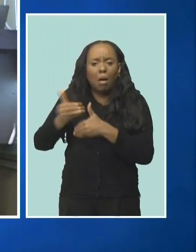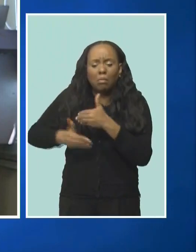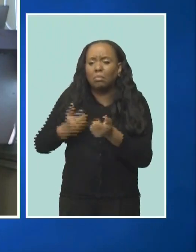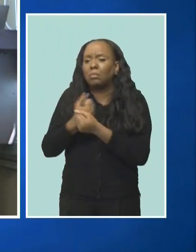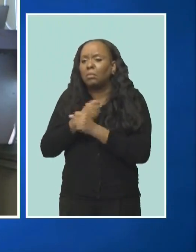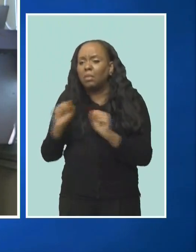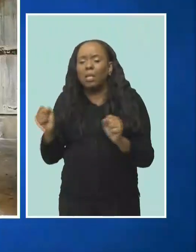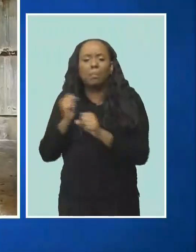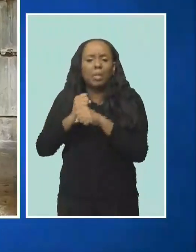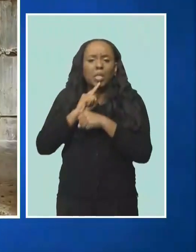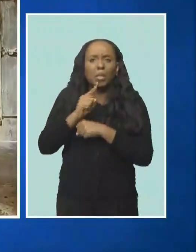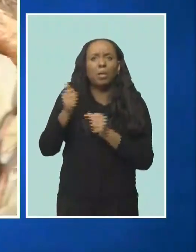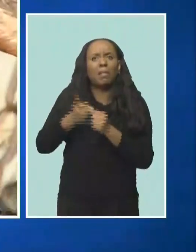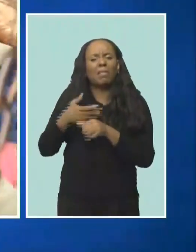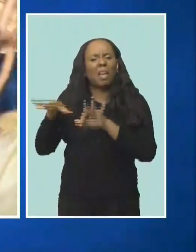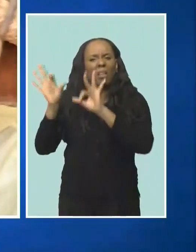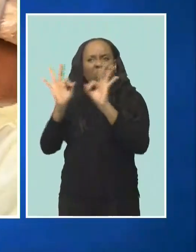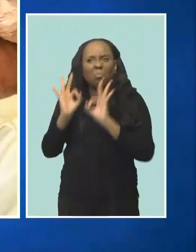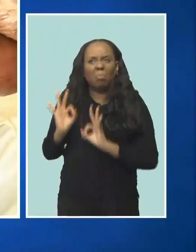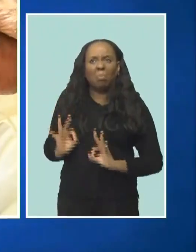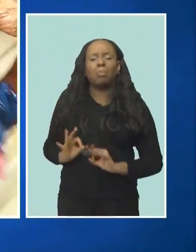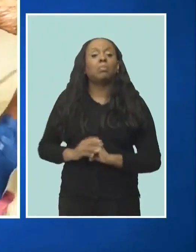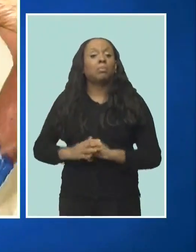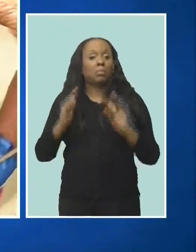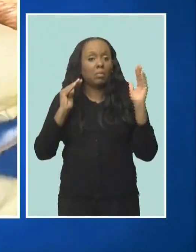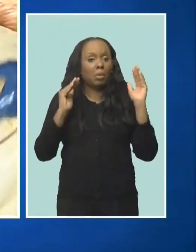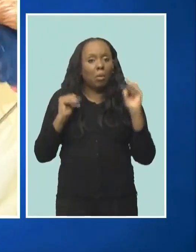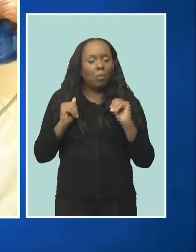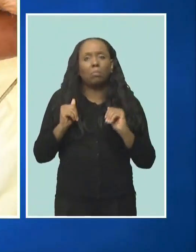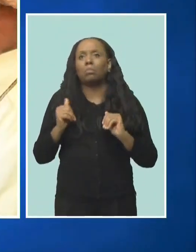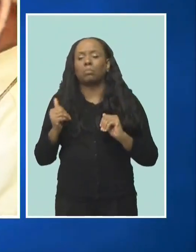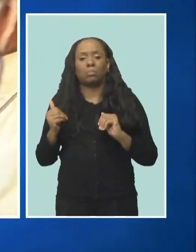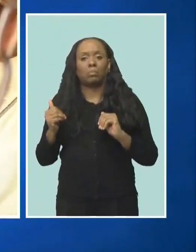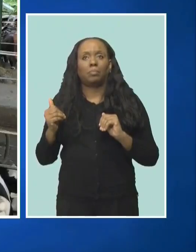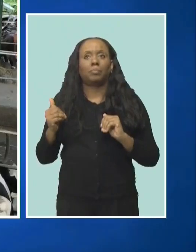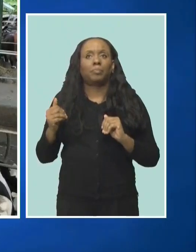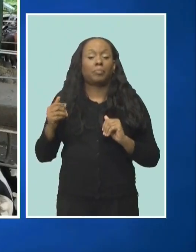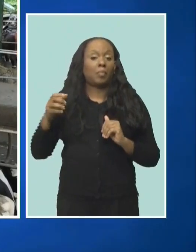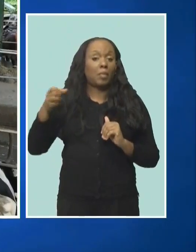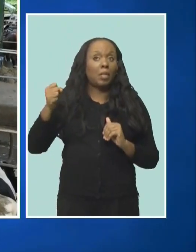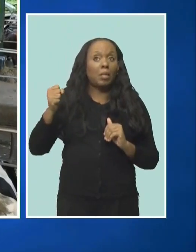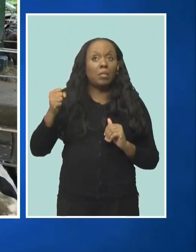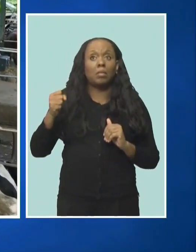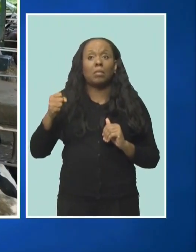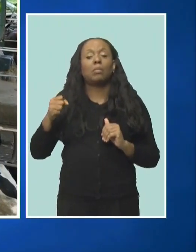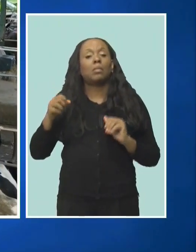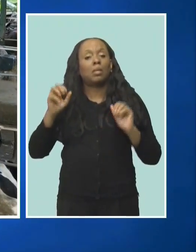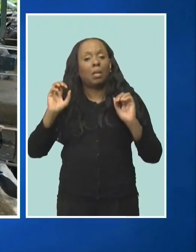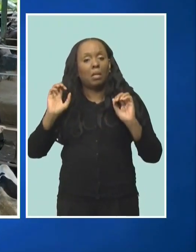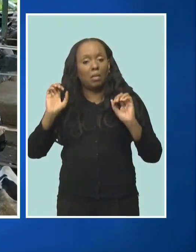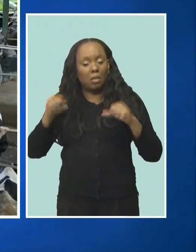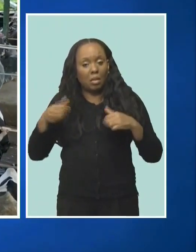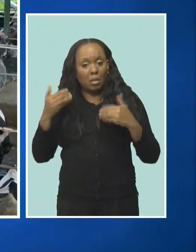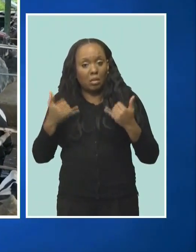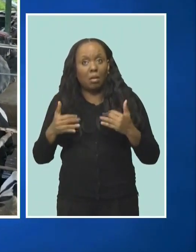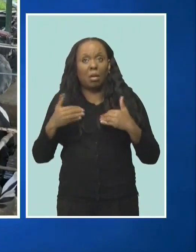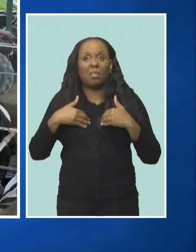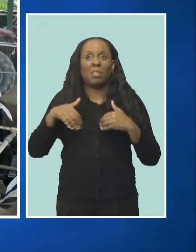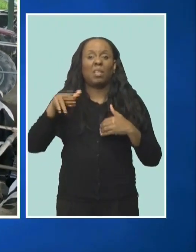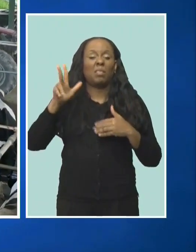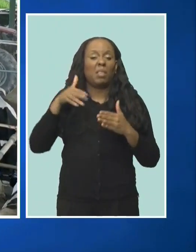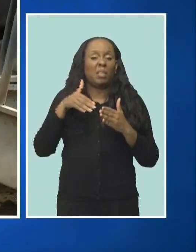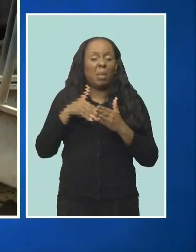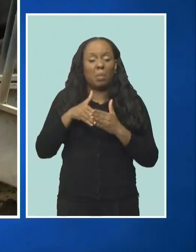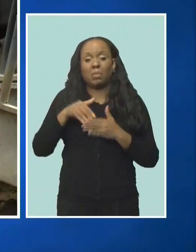process-oriented manner. Stakeholders are hoping the dairy industry reaches the point where it produces 300,000 liters of milk